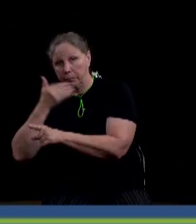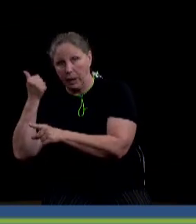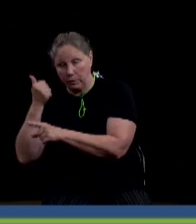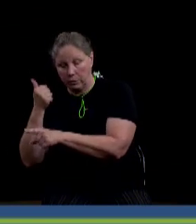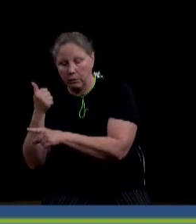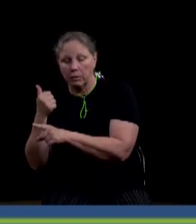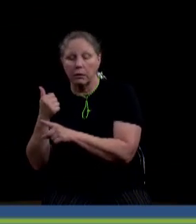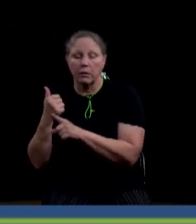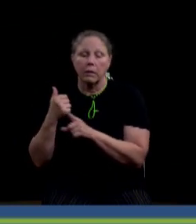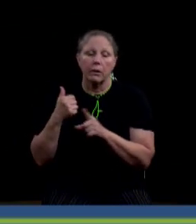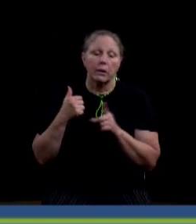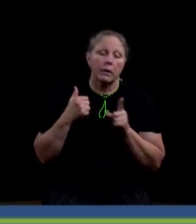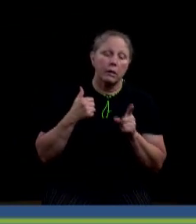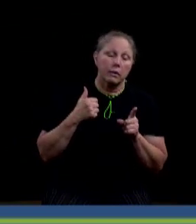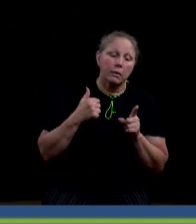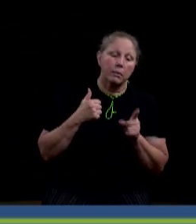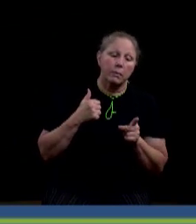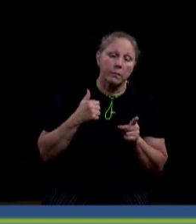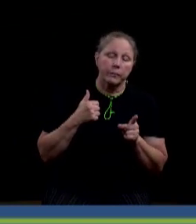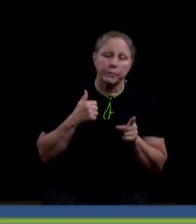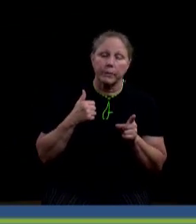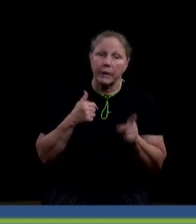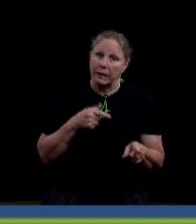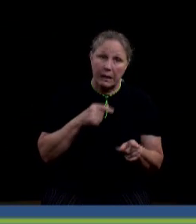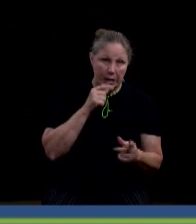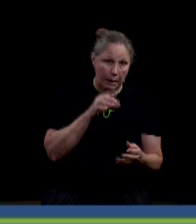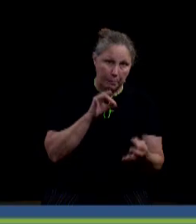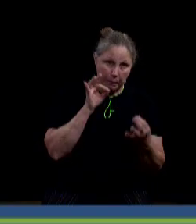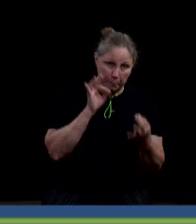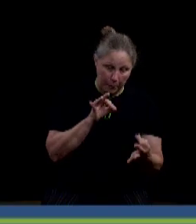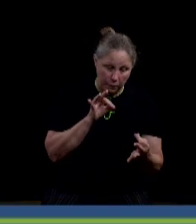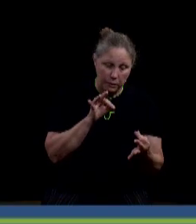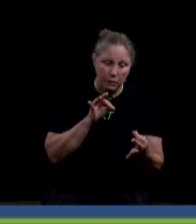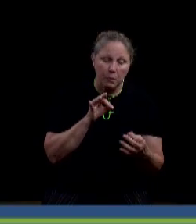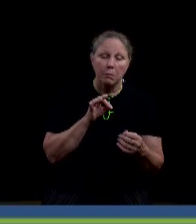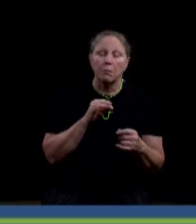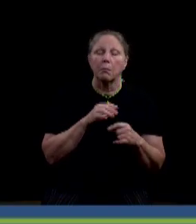perfect by any means, but they do make a difference.